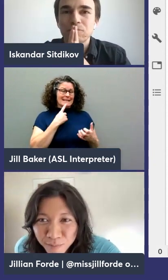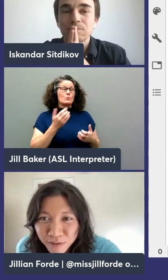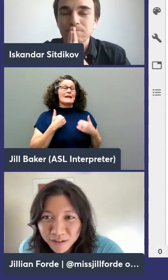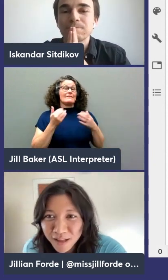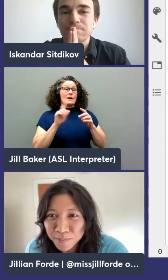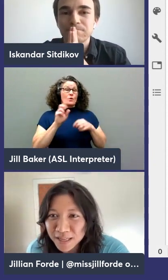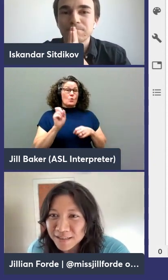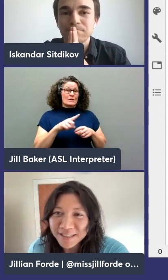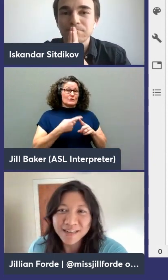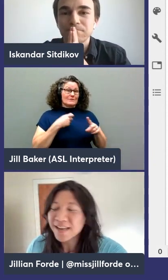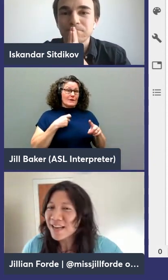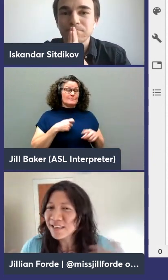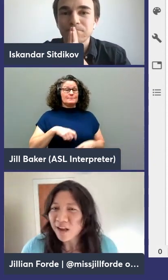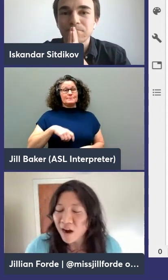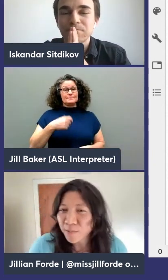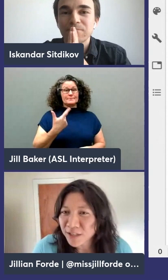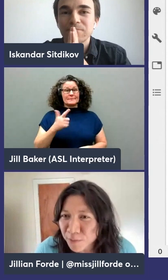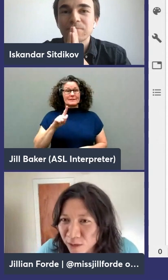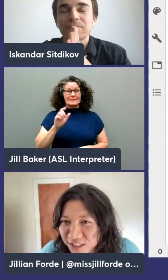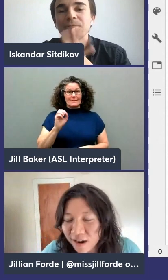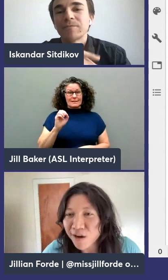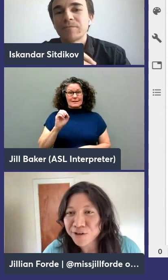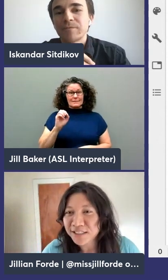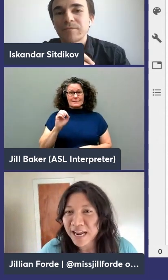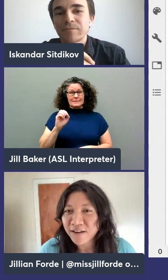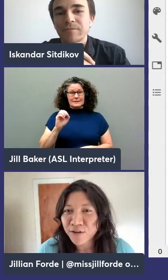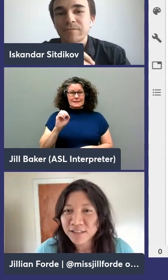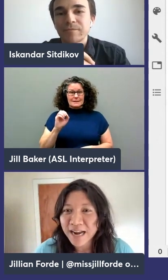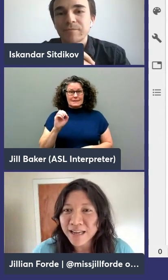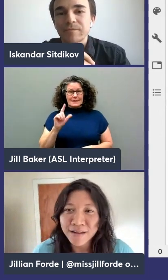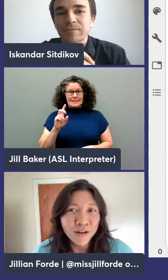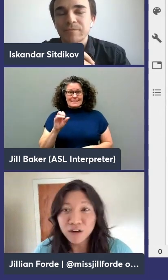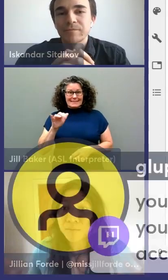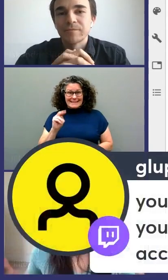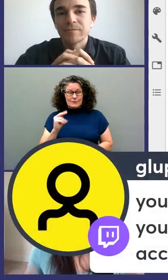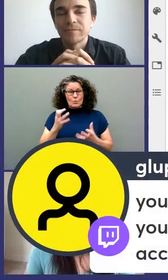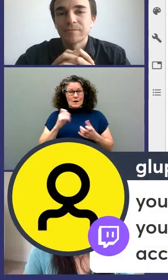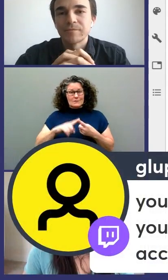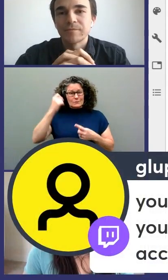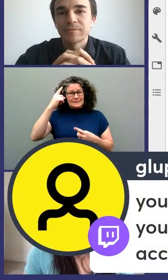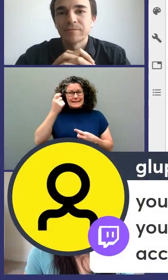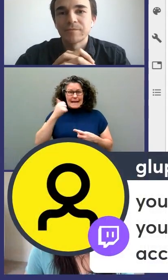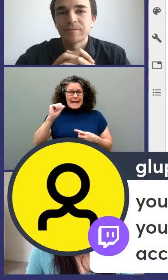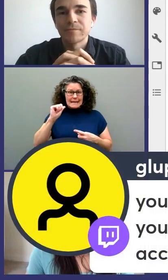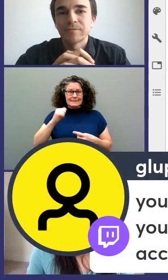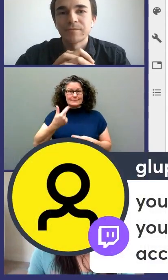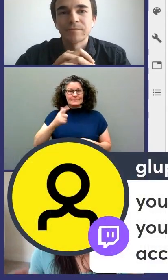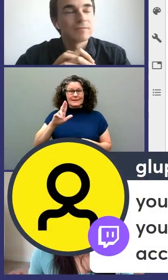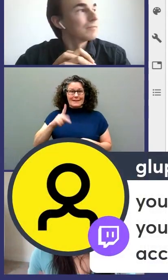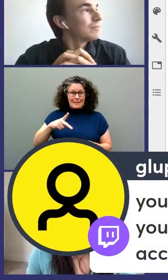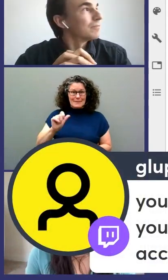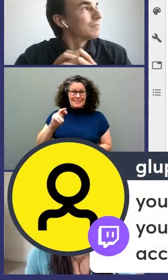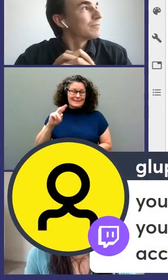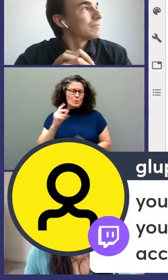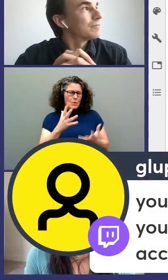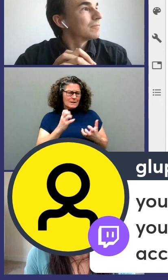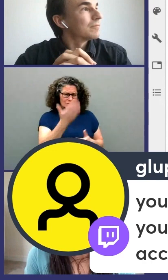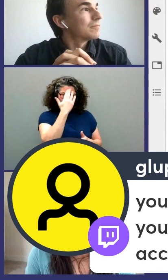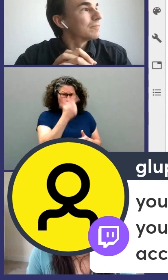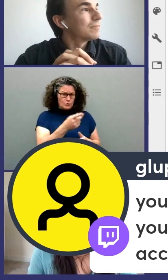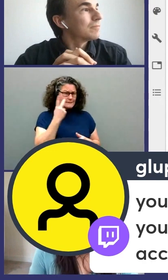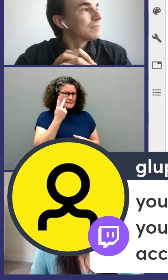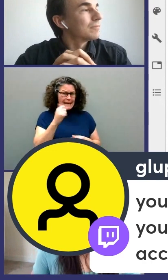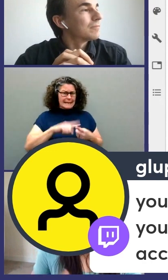here from Mhm. Glupland, and Glupland wants to understand if there's any commercial usage right now that you've